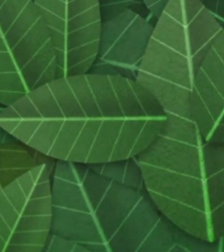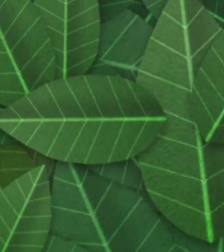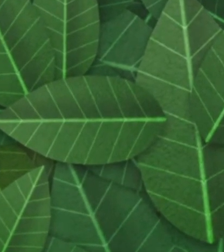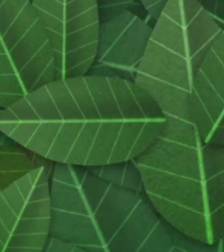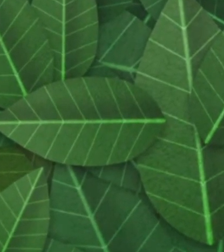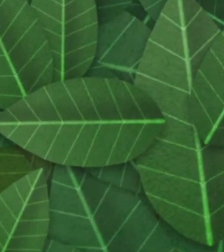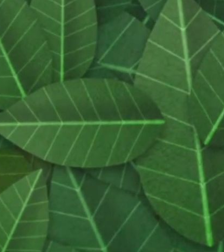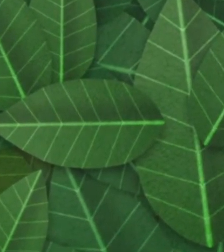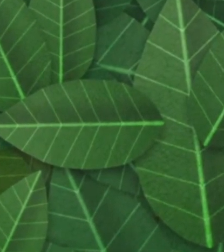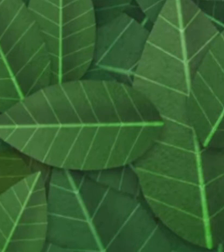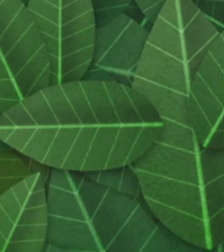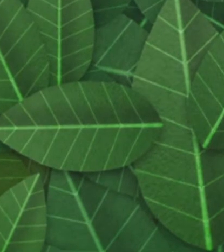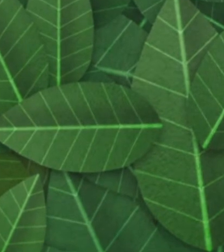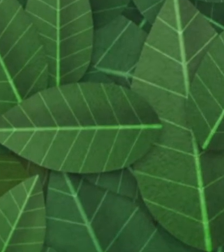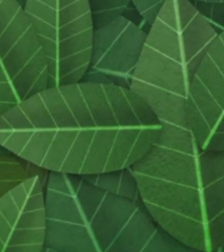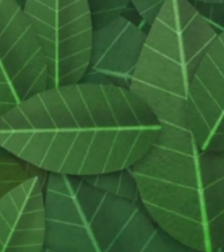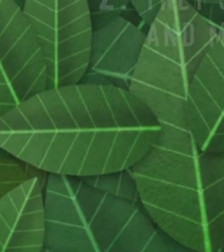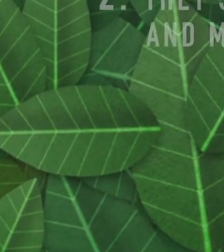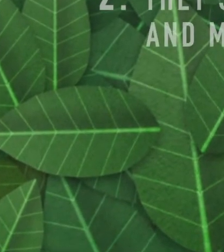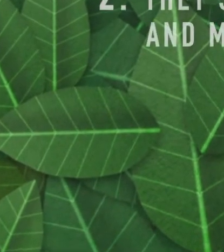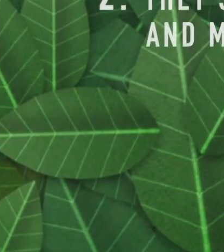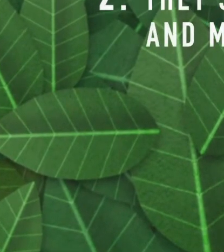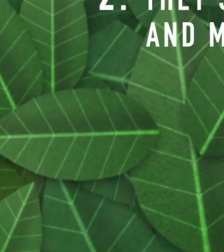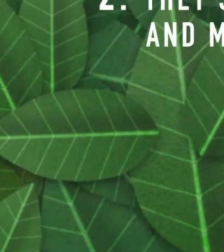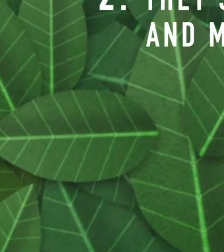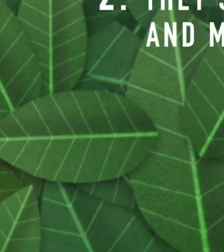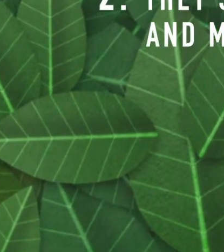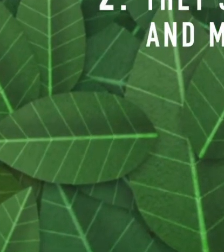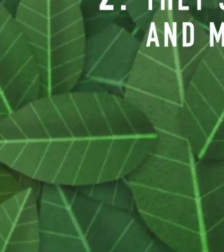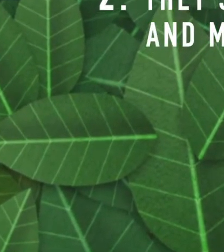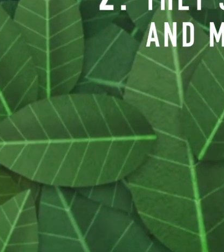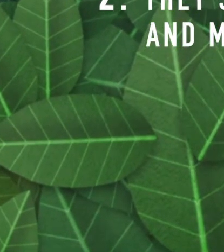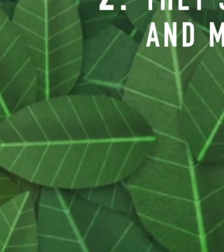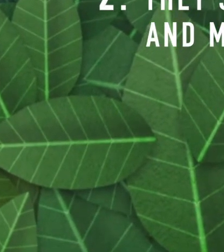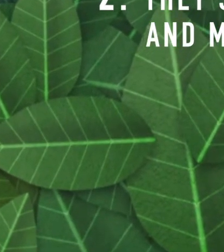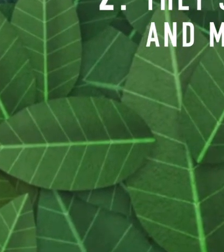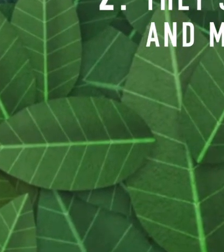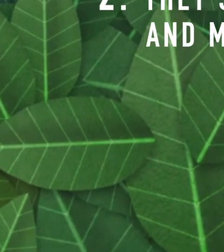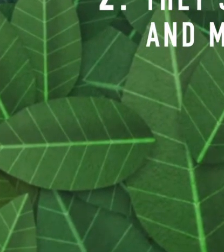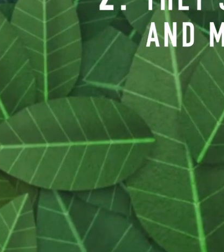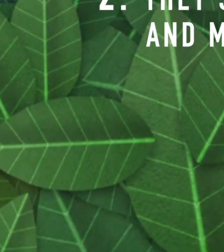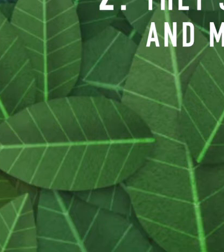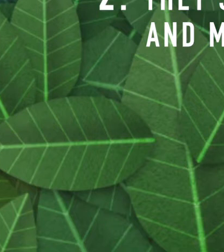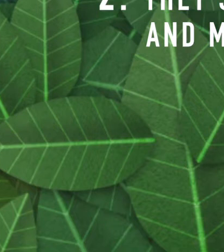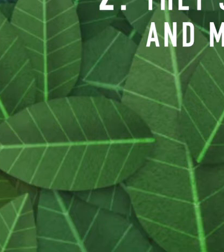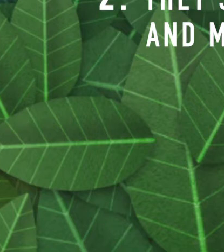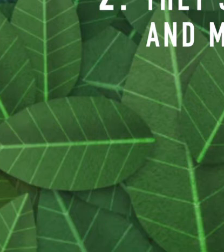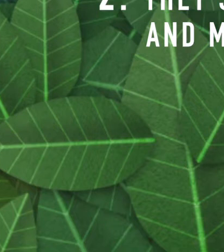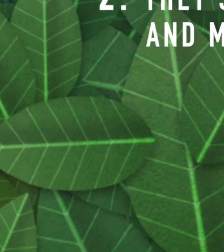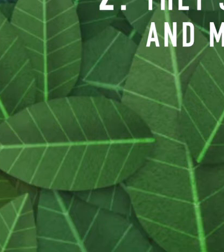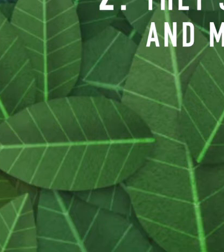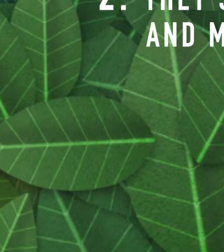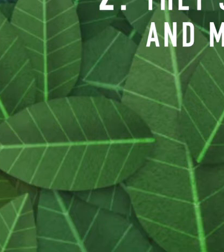Cut the burnt wood and take it off the mountain. They specialize in finding out what causes a fire and measure how much land has